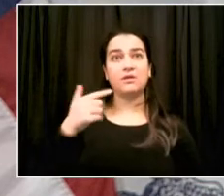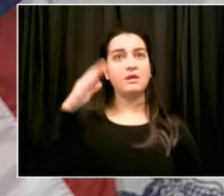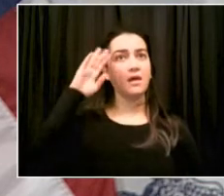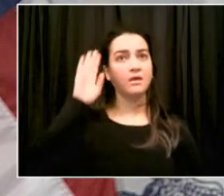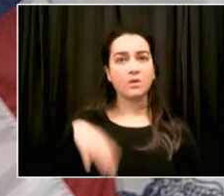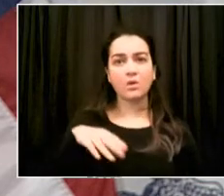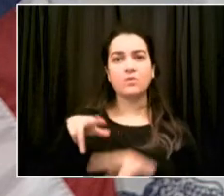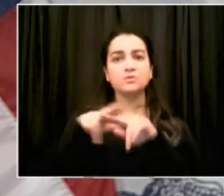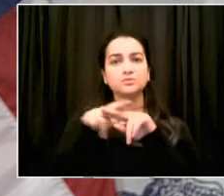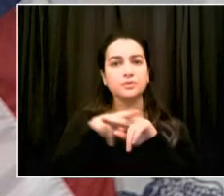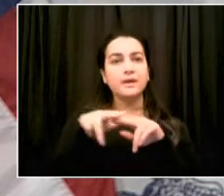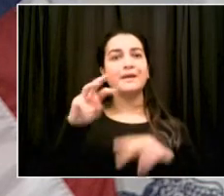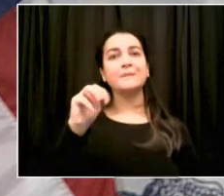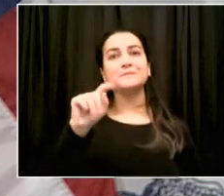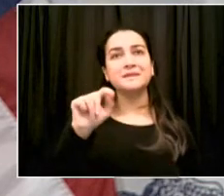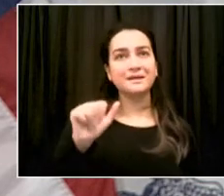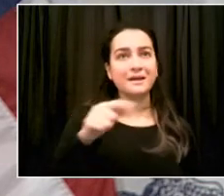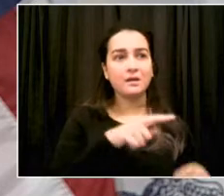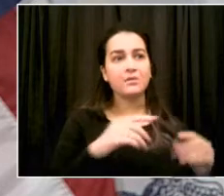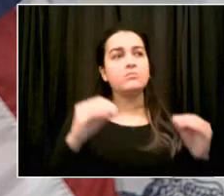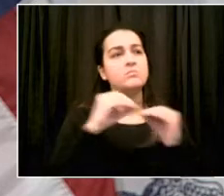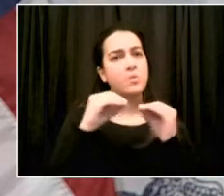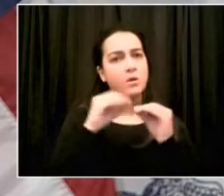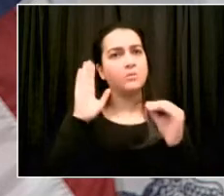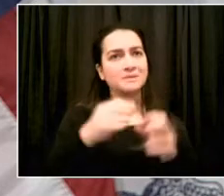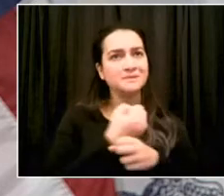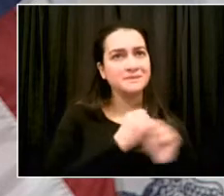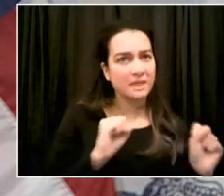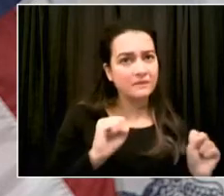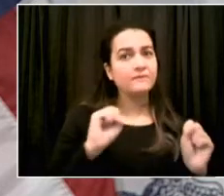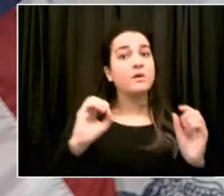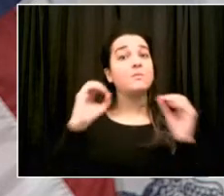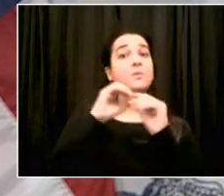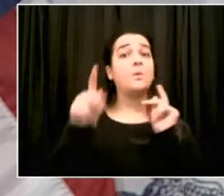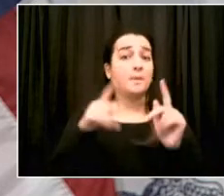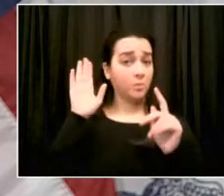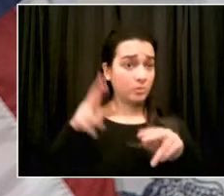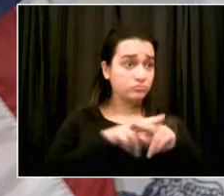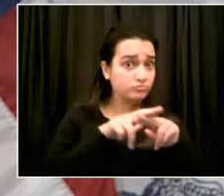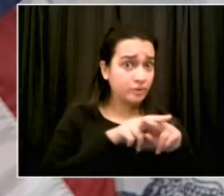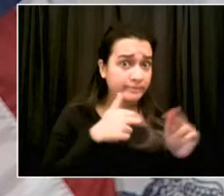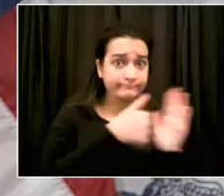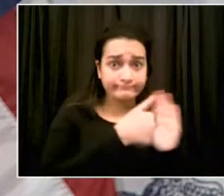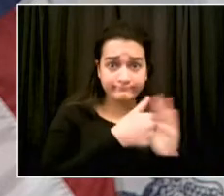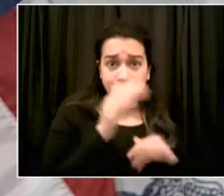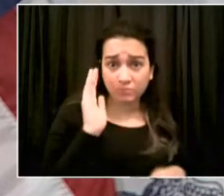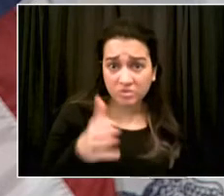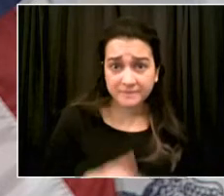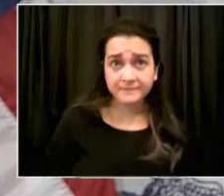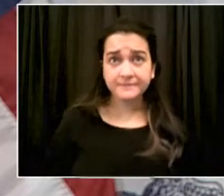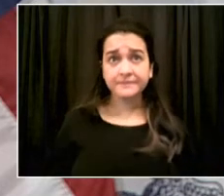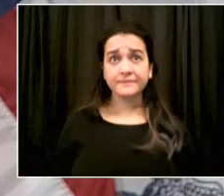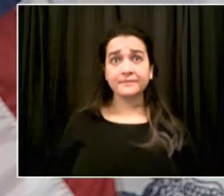subways. And if we need to shift NYPD personnel more to the subways, we absolutely will.